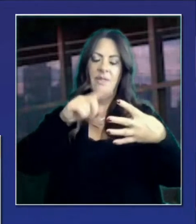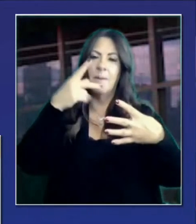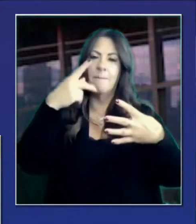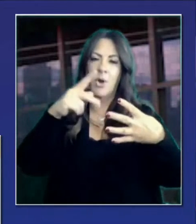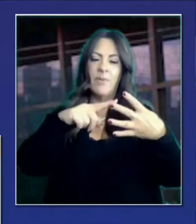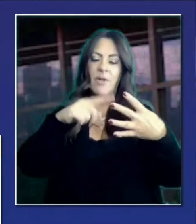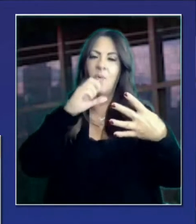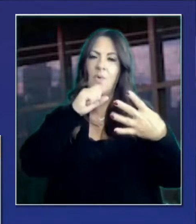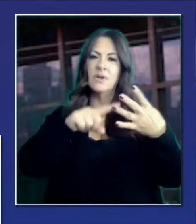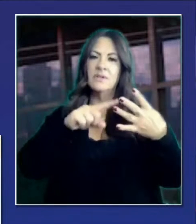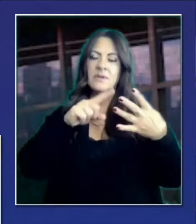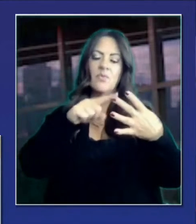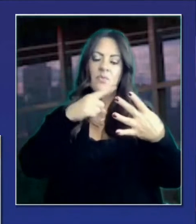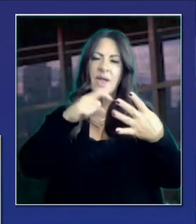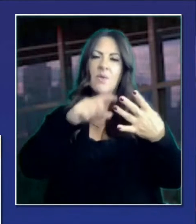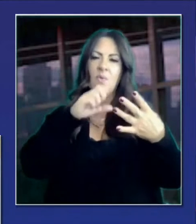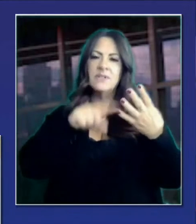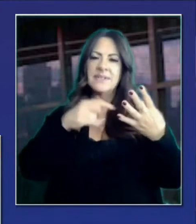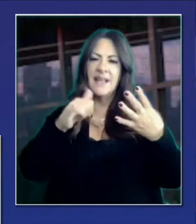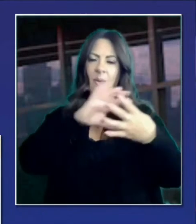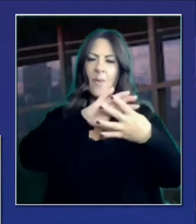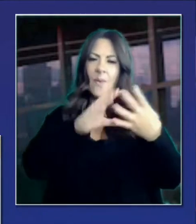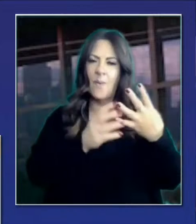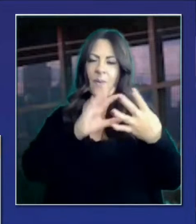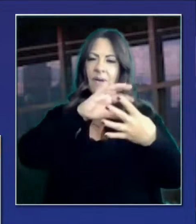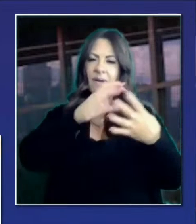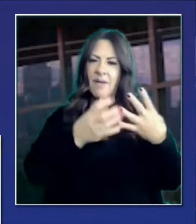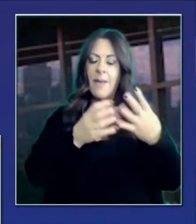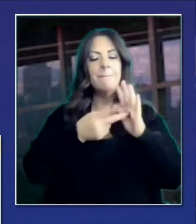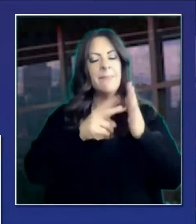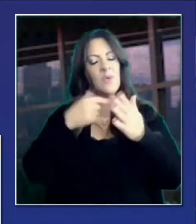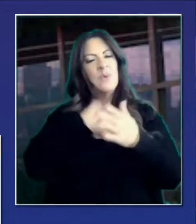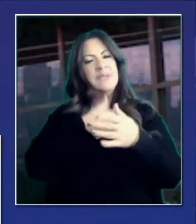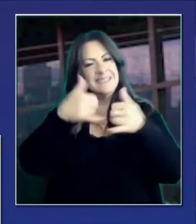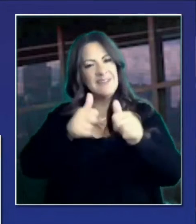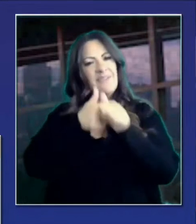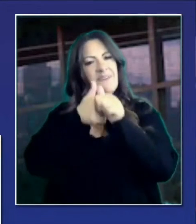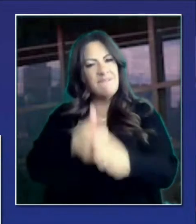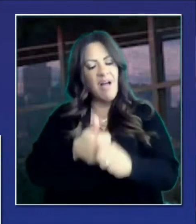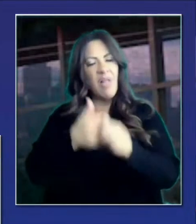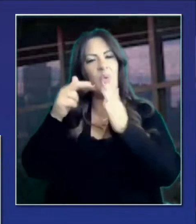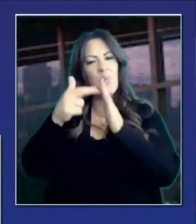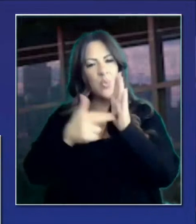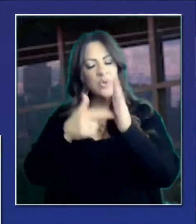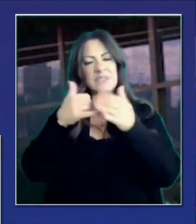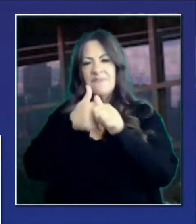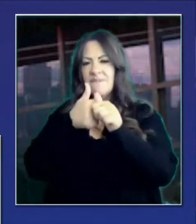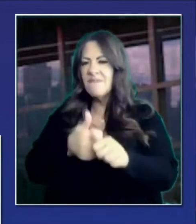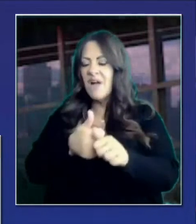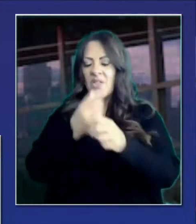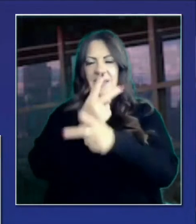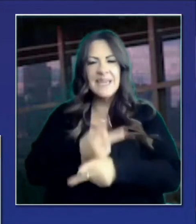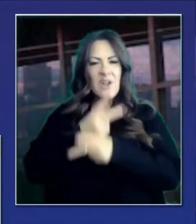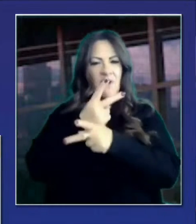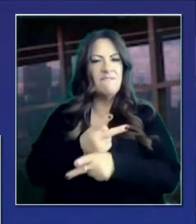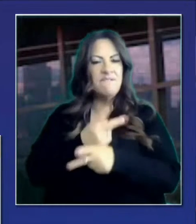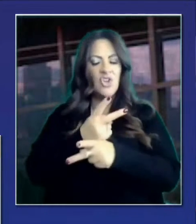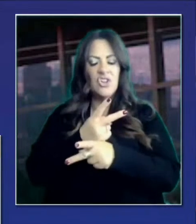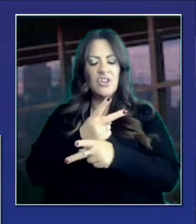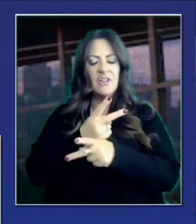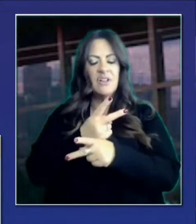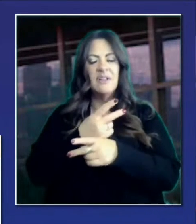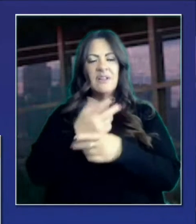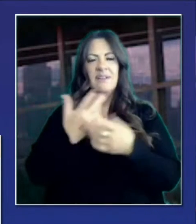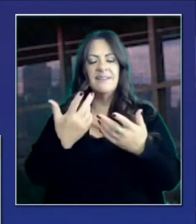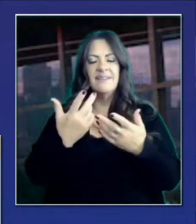as it relates to modifying activity and behavior, requiring not only that when someone is dining outdoor, but